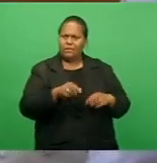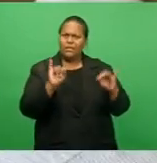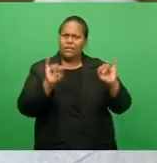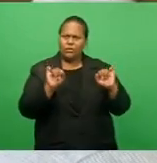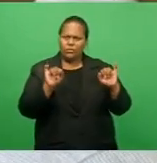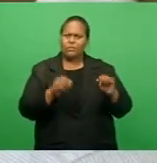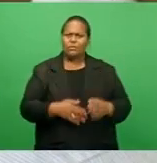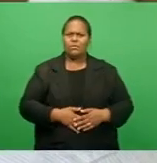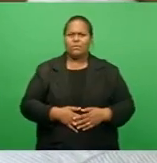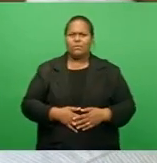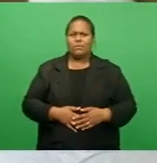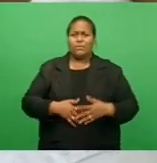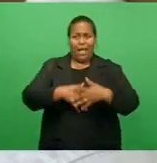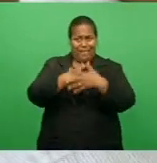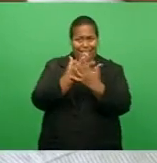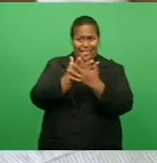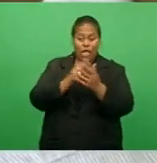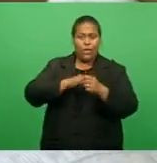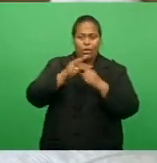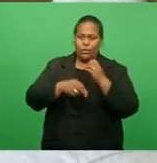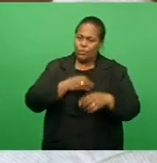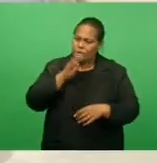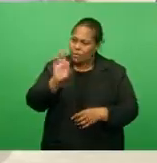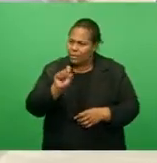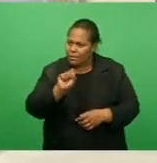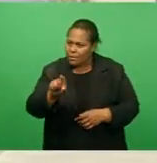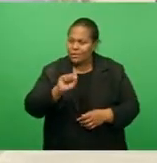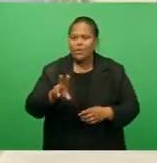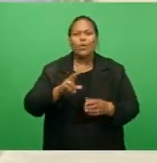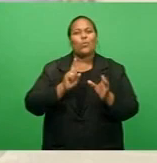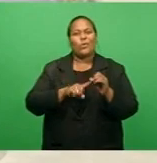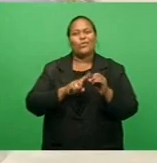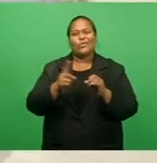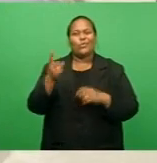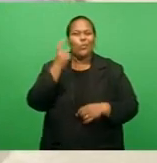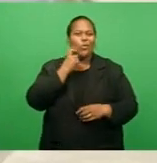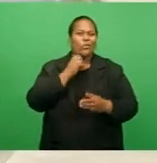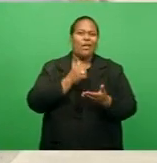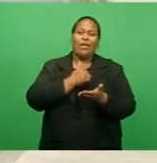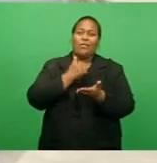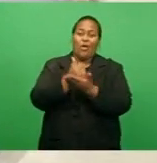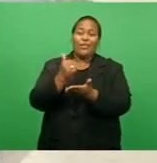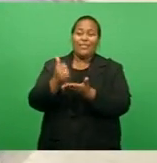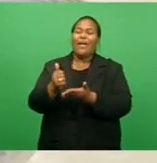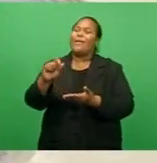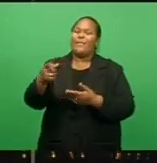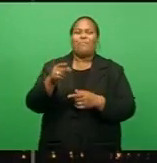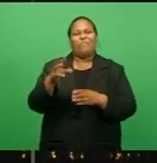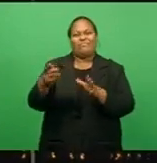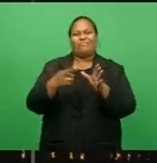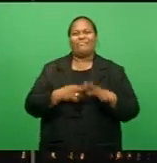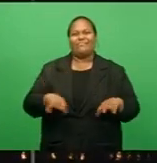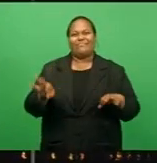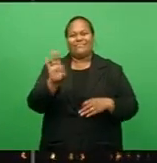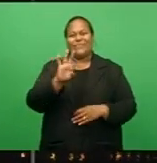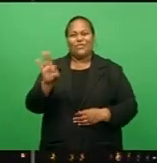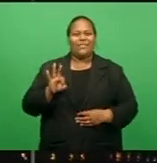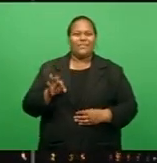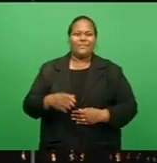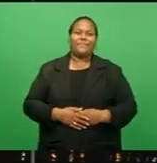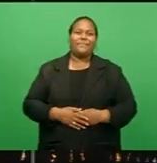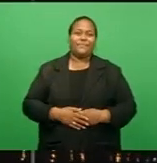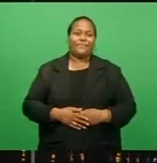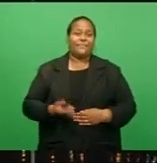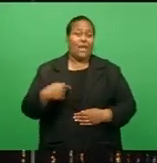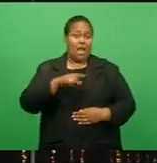has sent questions to the water authority, which is yet to respond. Pranita Prakash, FBC News. In an effort to